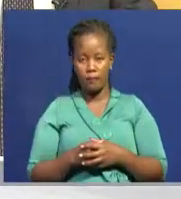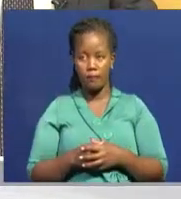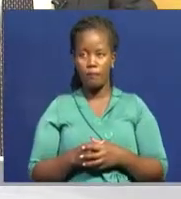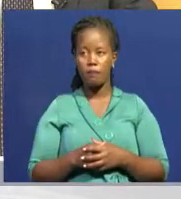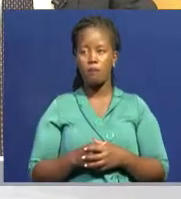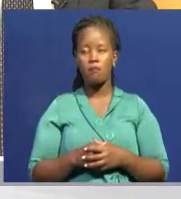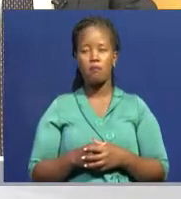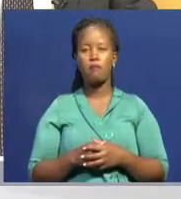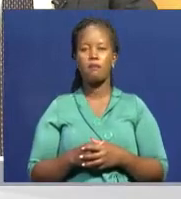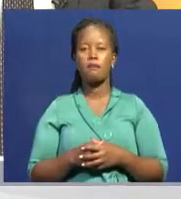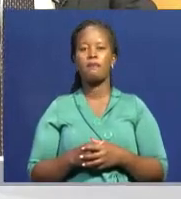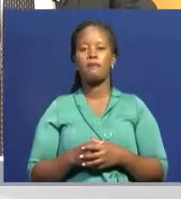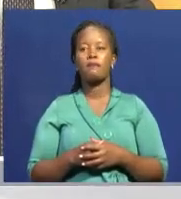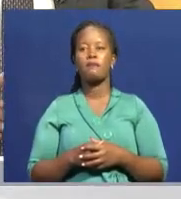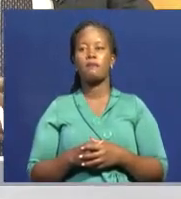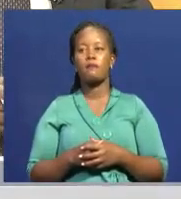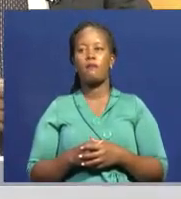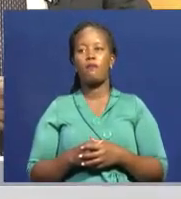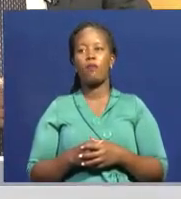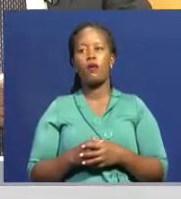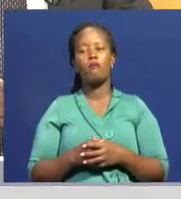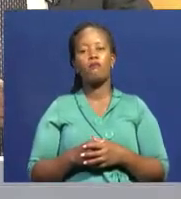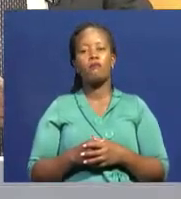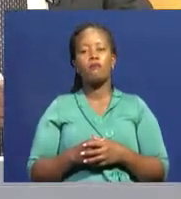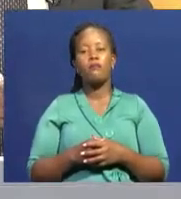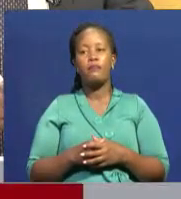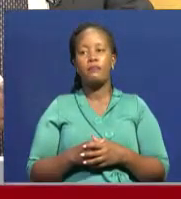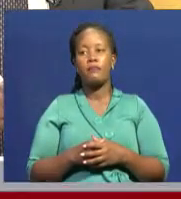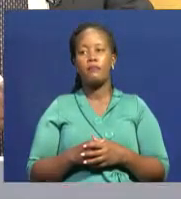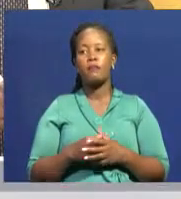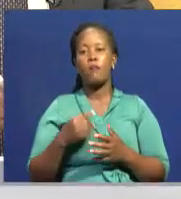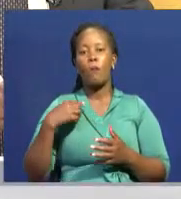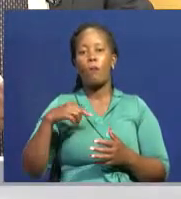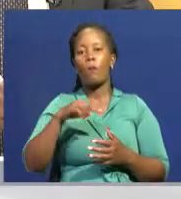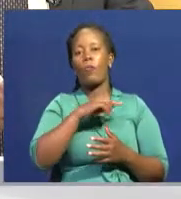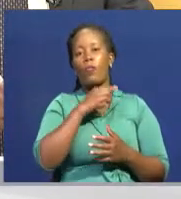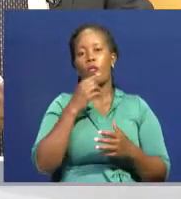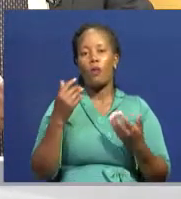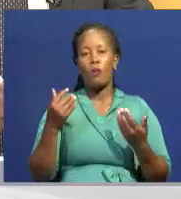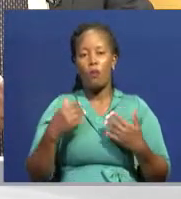That's a wonderful question, and I have to thank you for that. We've